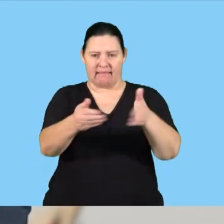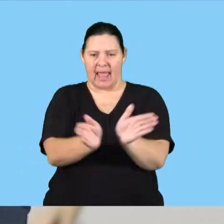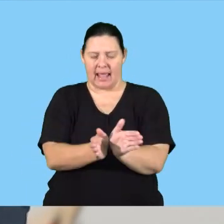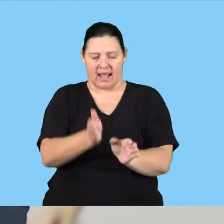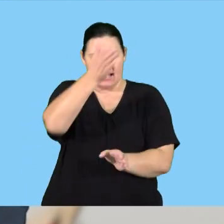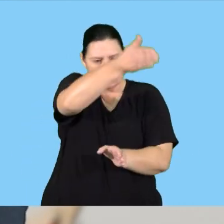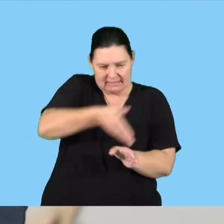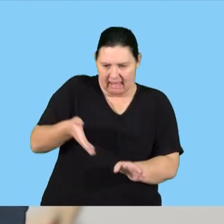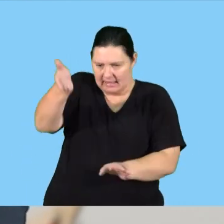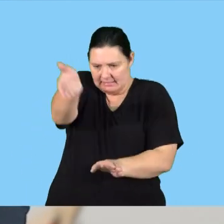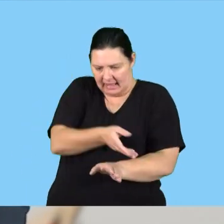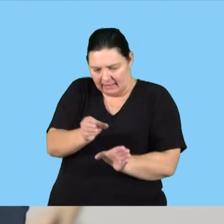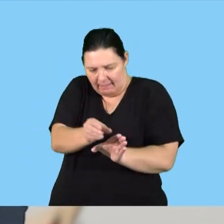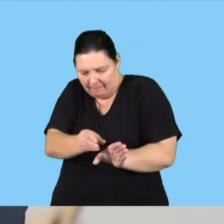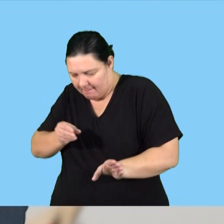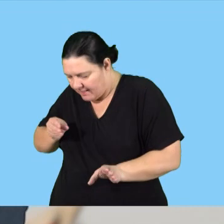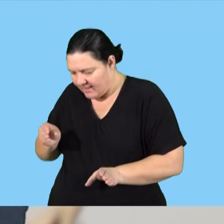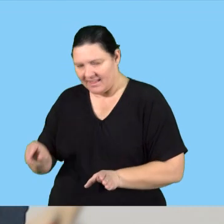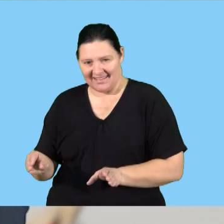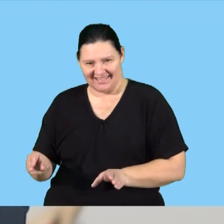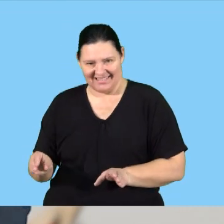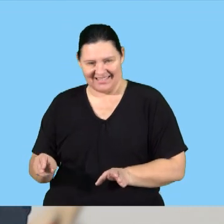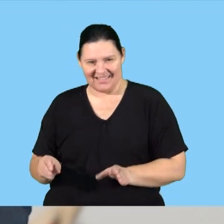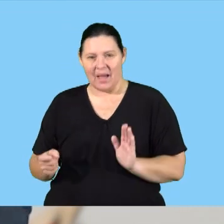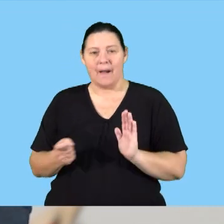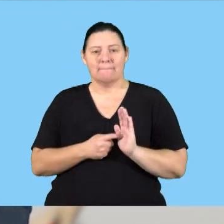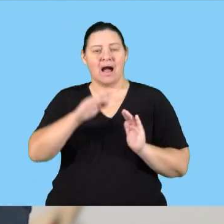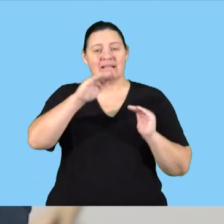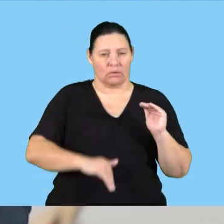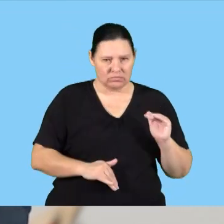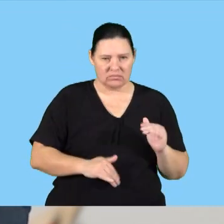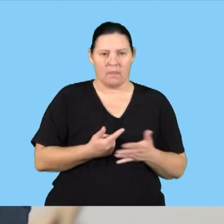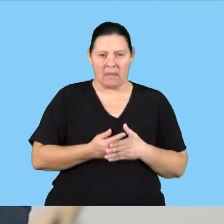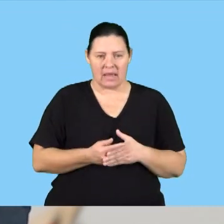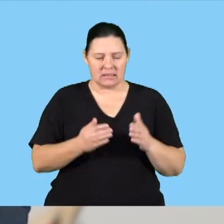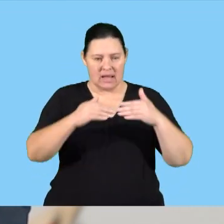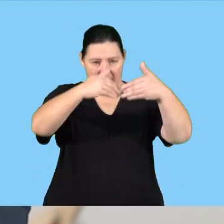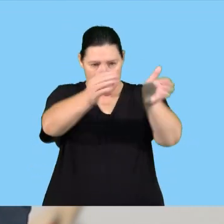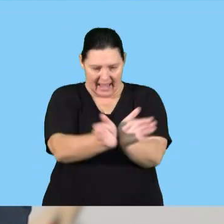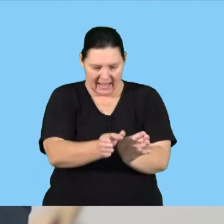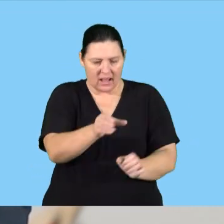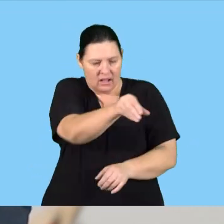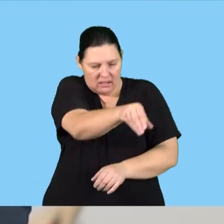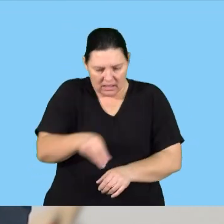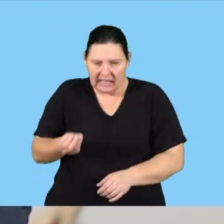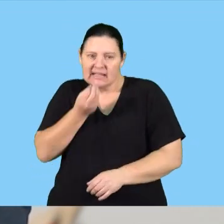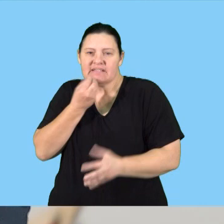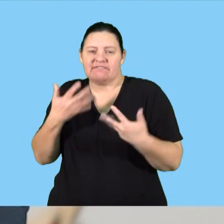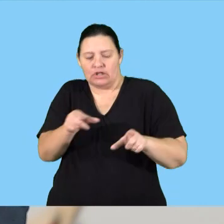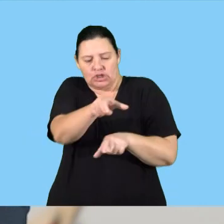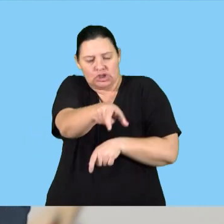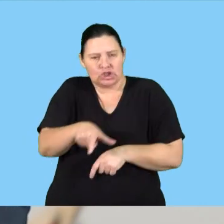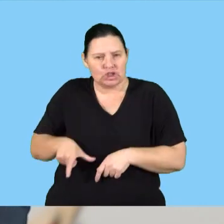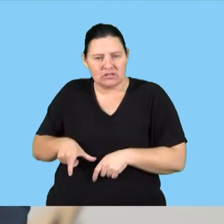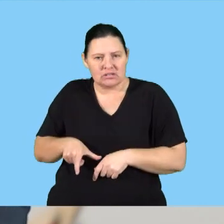cake that has been cut from the whole cake? And the markdown price is like a cake with a missing slice? And